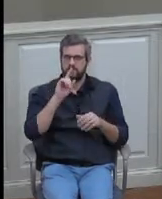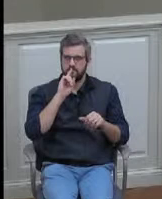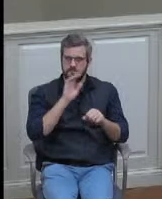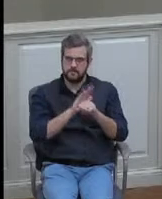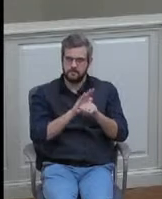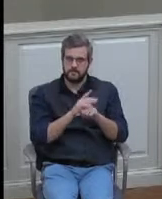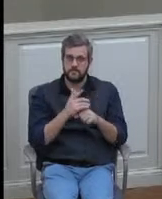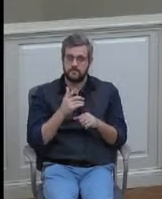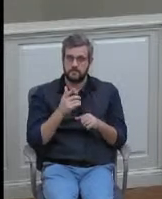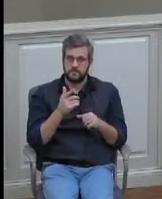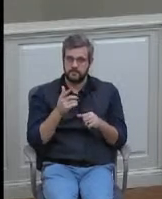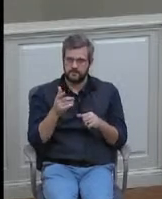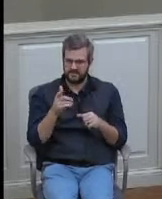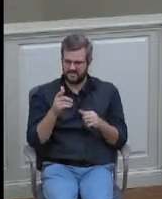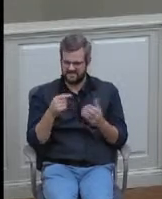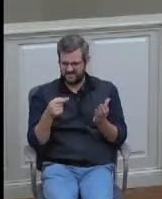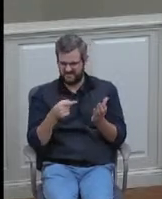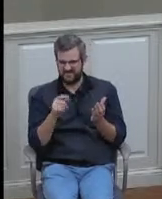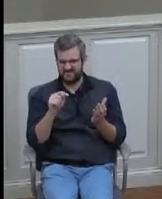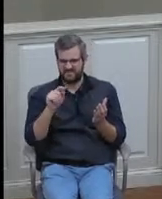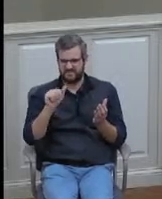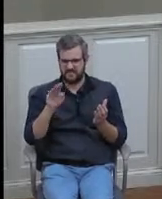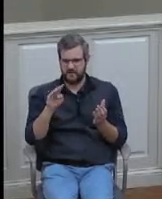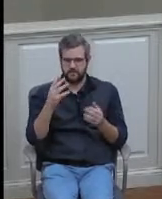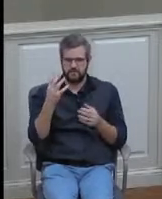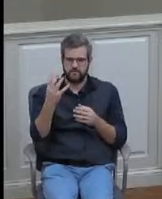have under tab 4.